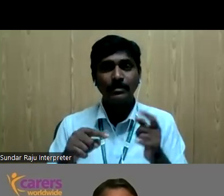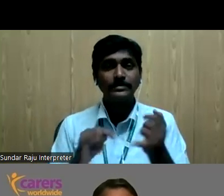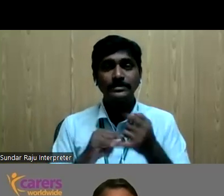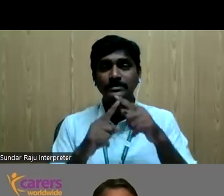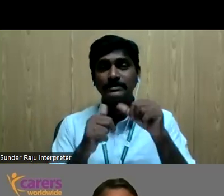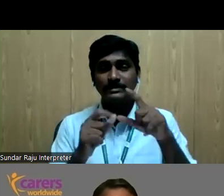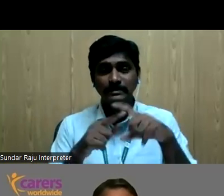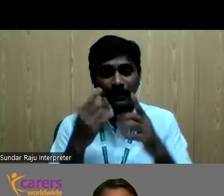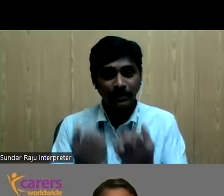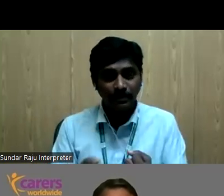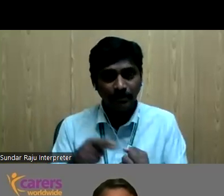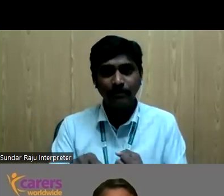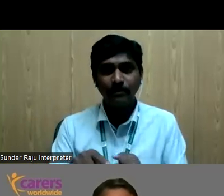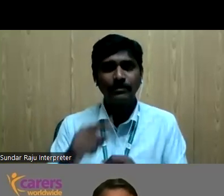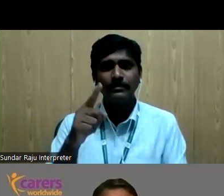Because